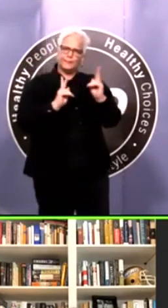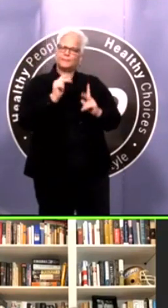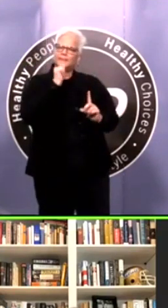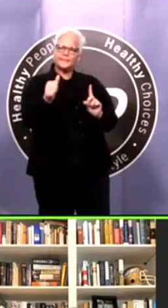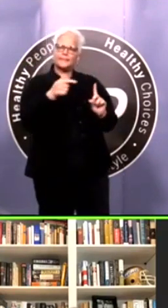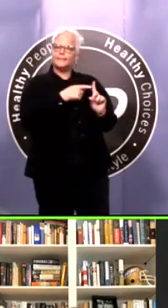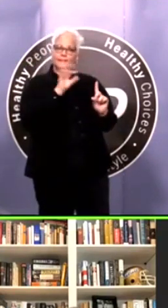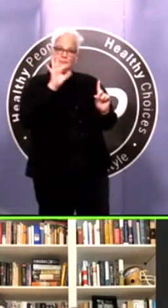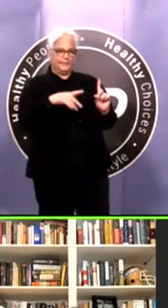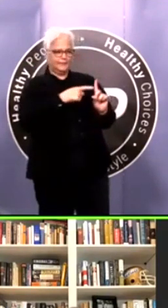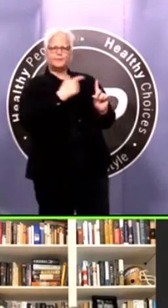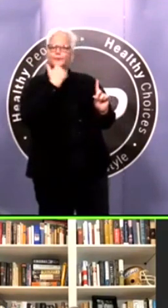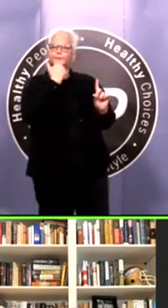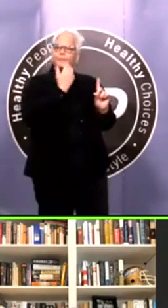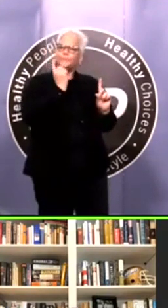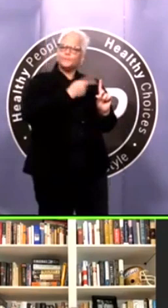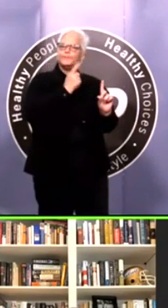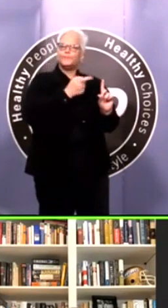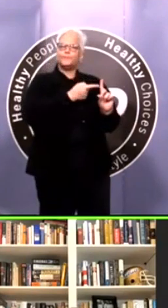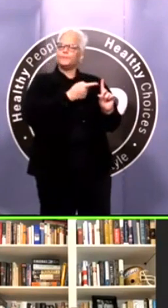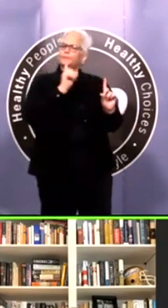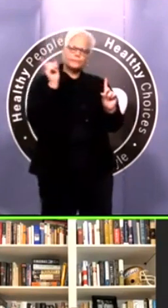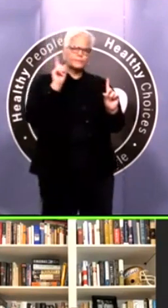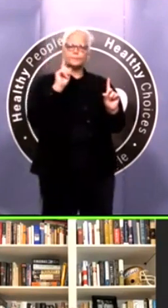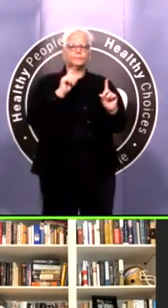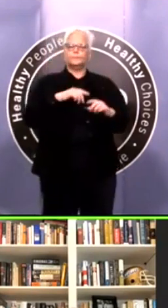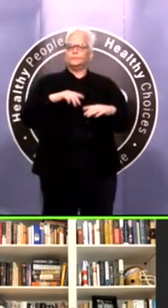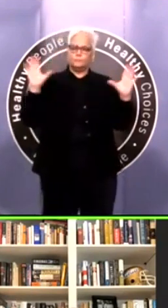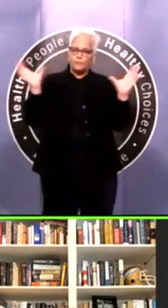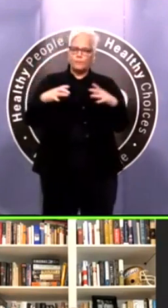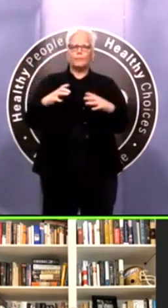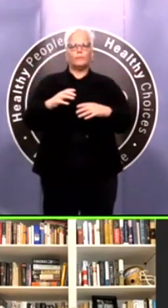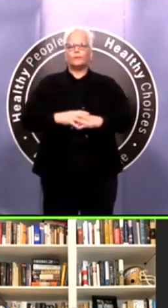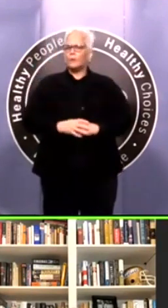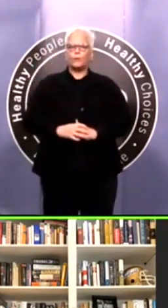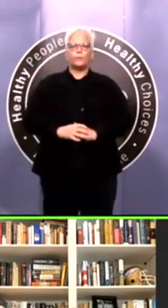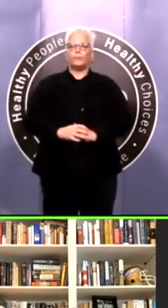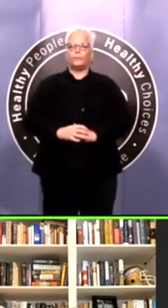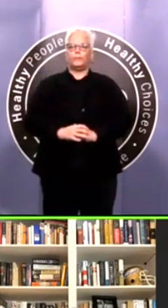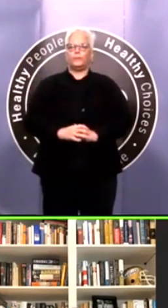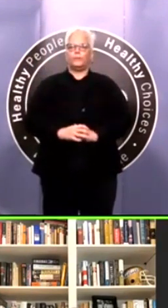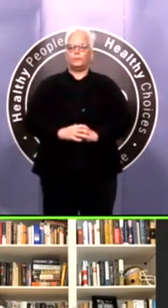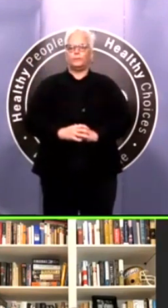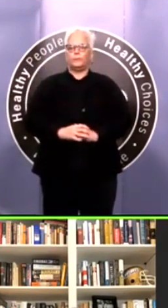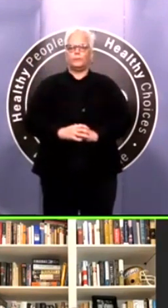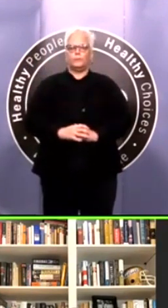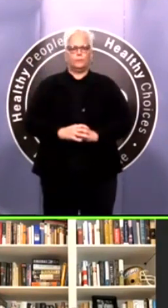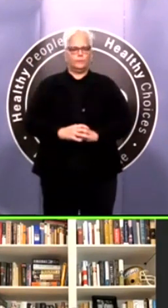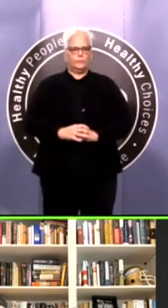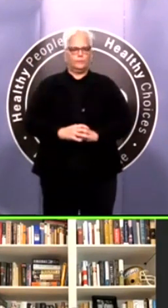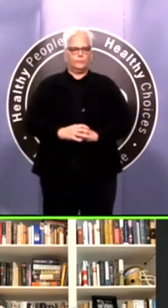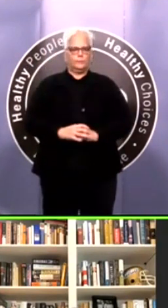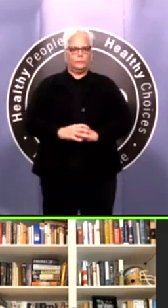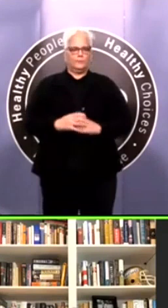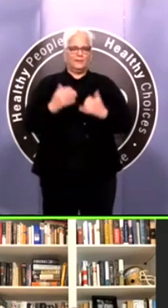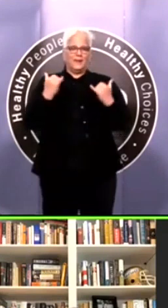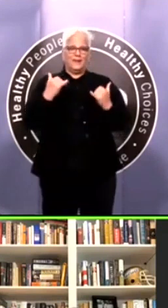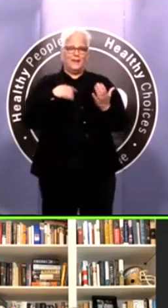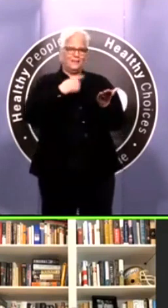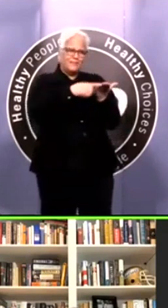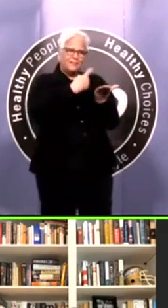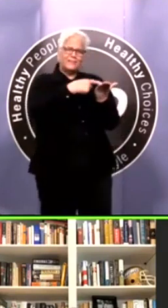religious institutions. So I'm grateful for that. We've said from the beginning, and we'll continue to say,